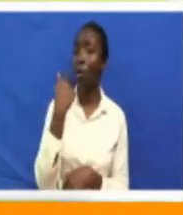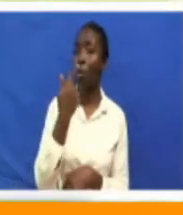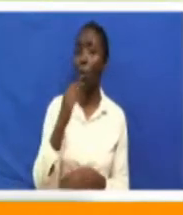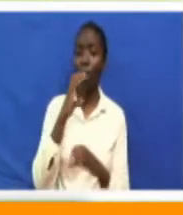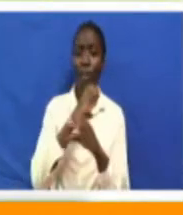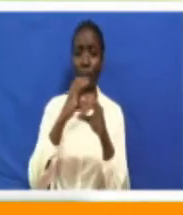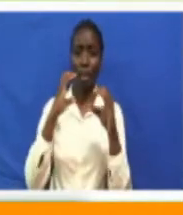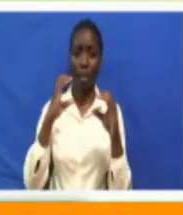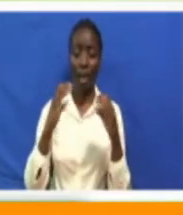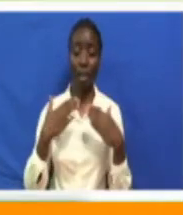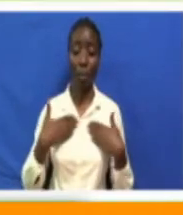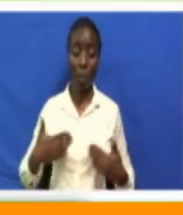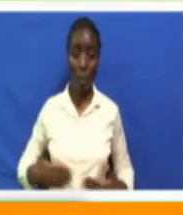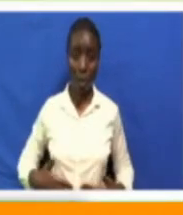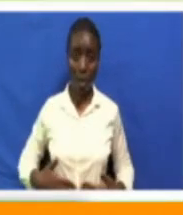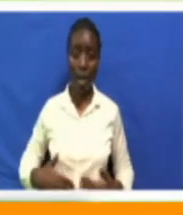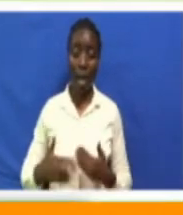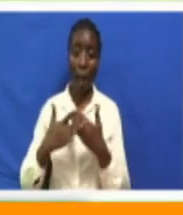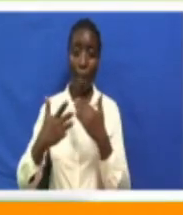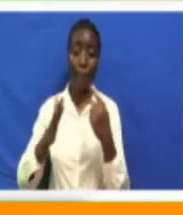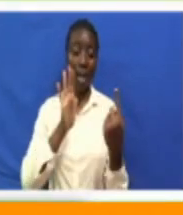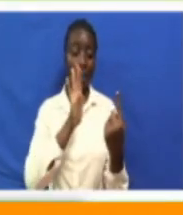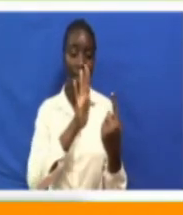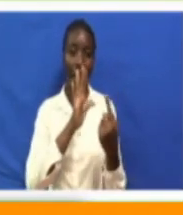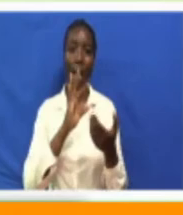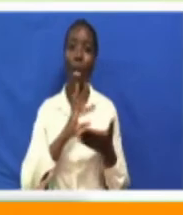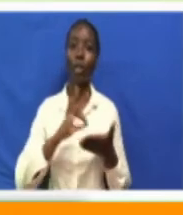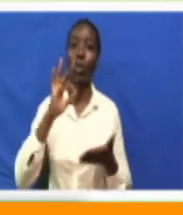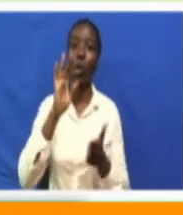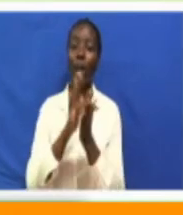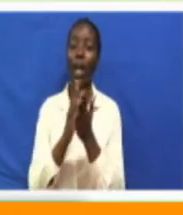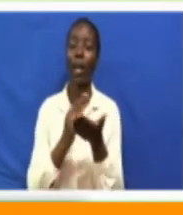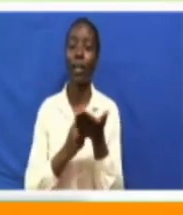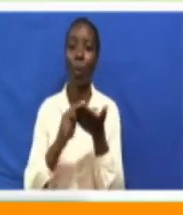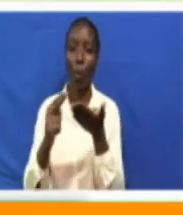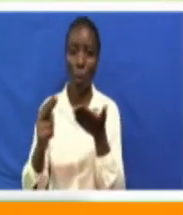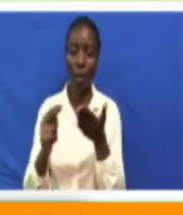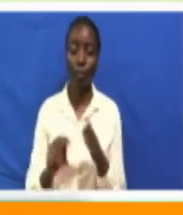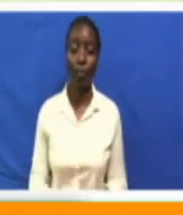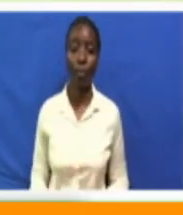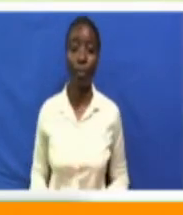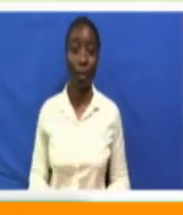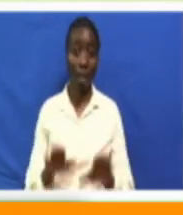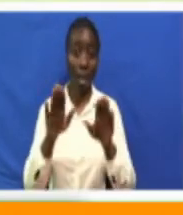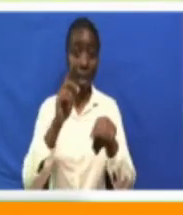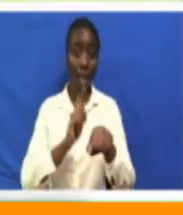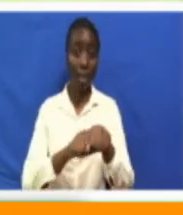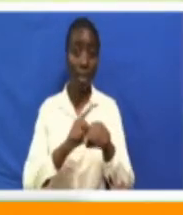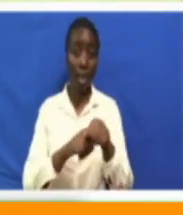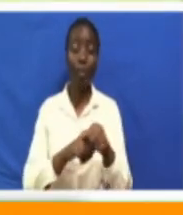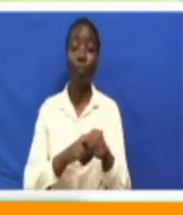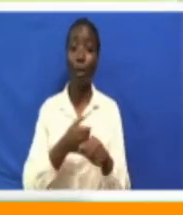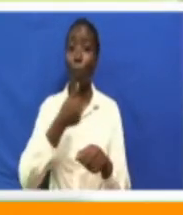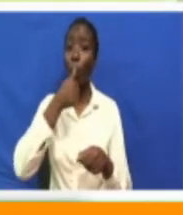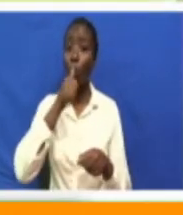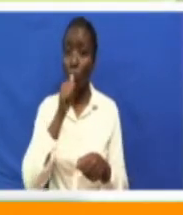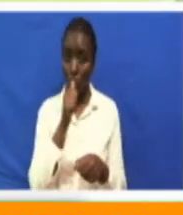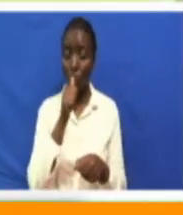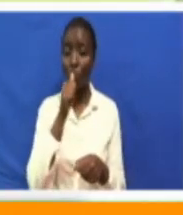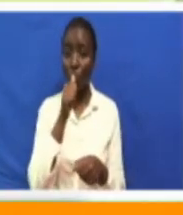and blood soul and divinity when we receive a Holy Communion